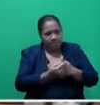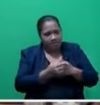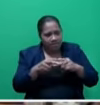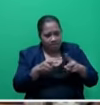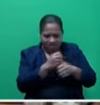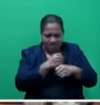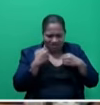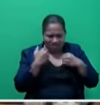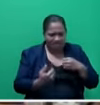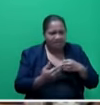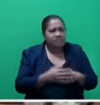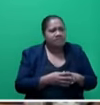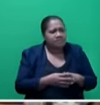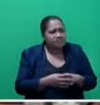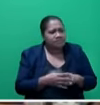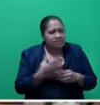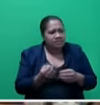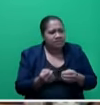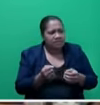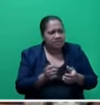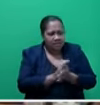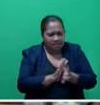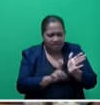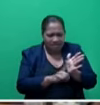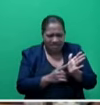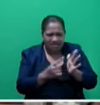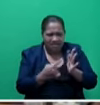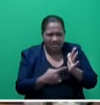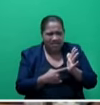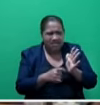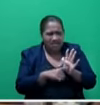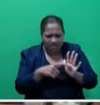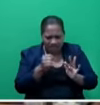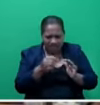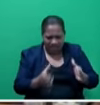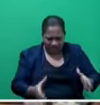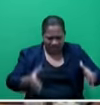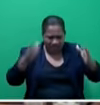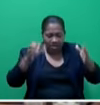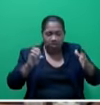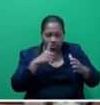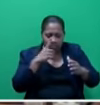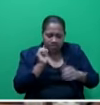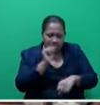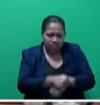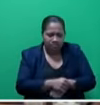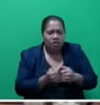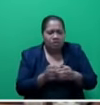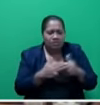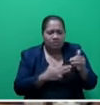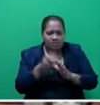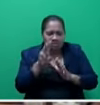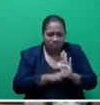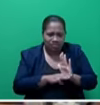like the anti-litter think tank that was launched to tackle litter and waste management related issues. This includes